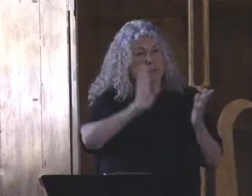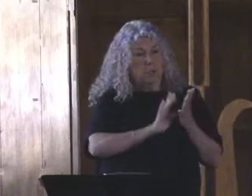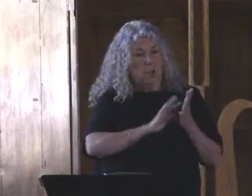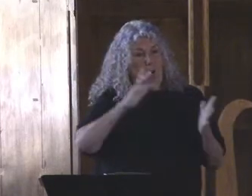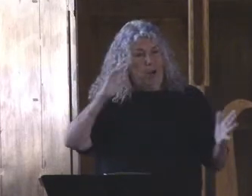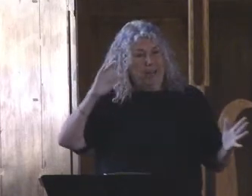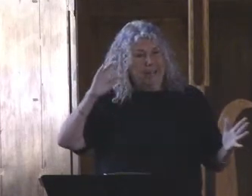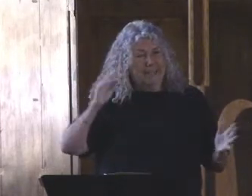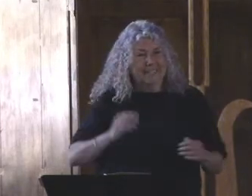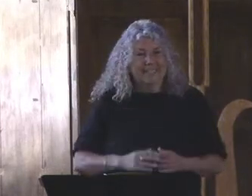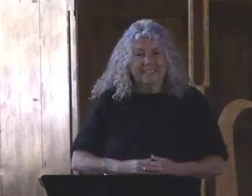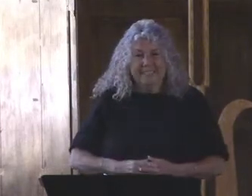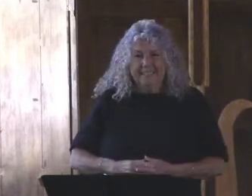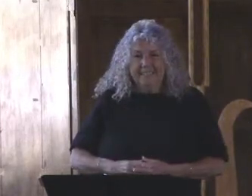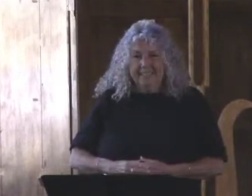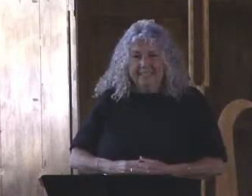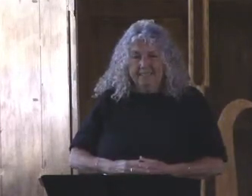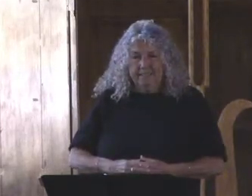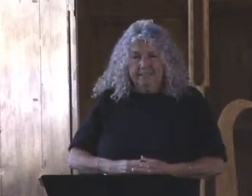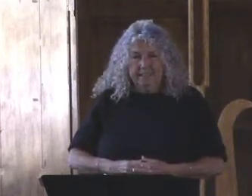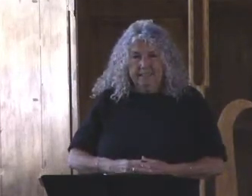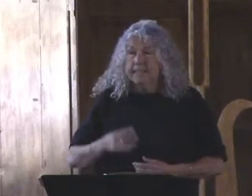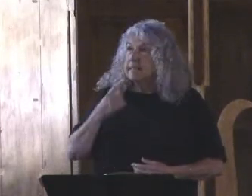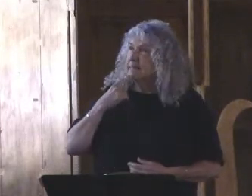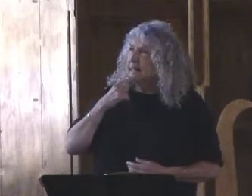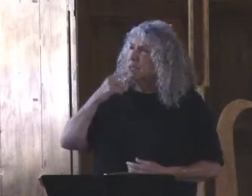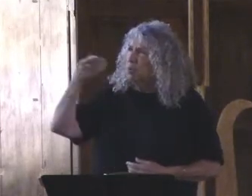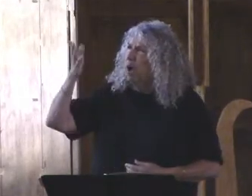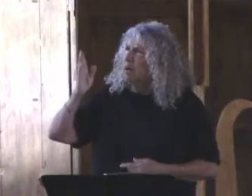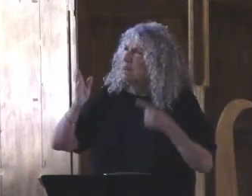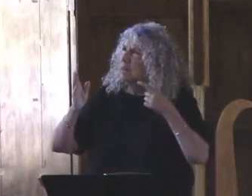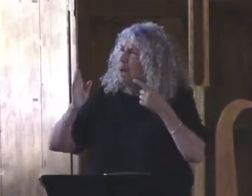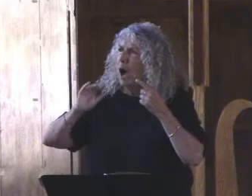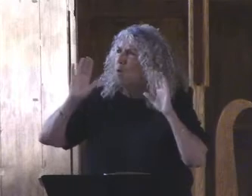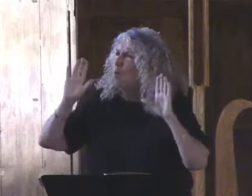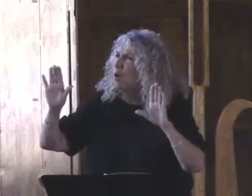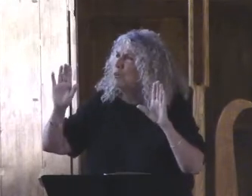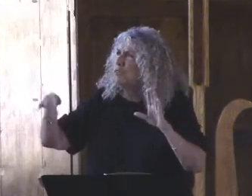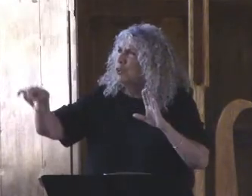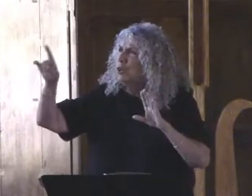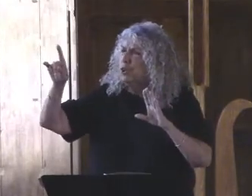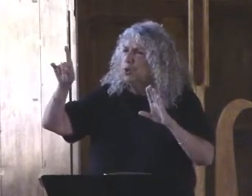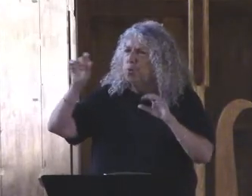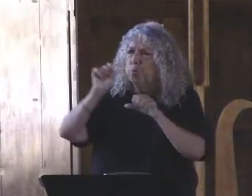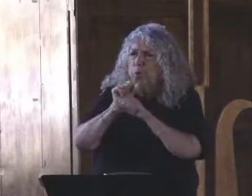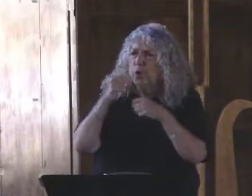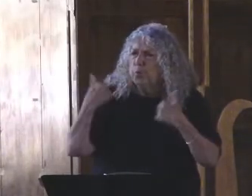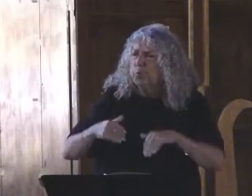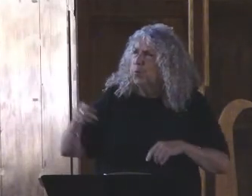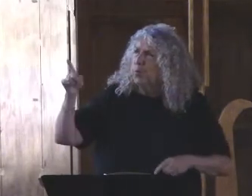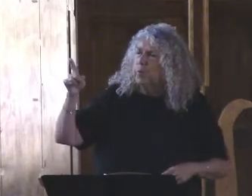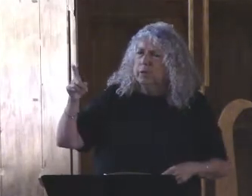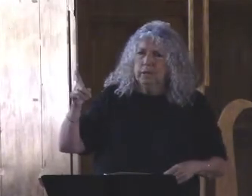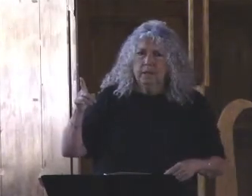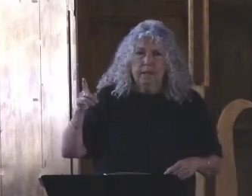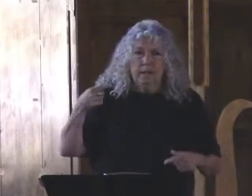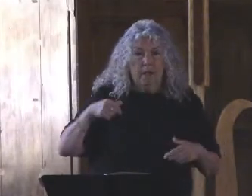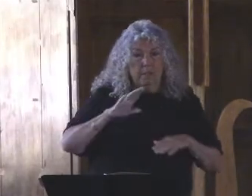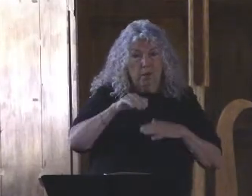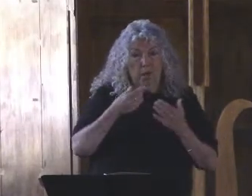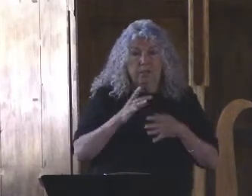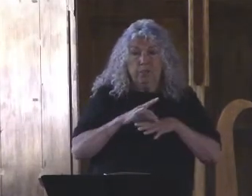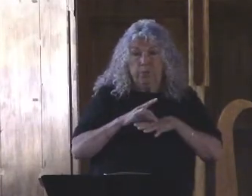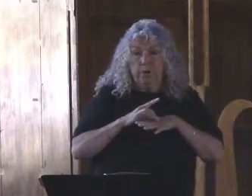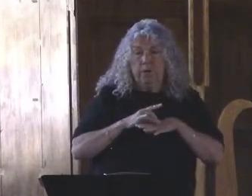glorious praise. Say to God, how tremendous are your deeds. Let all